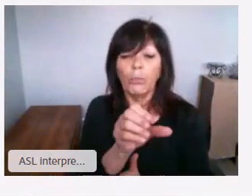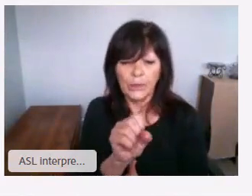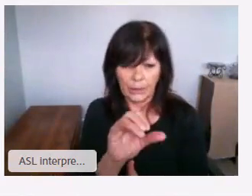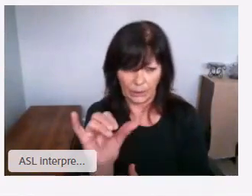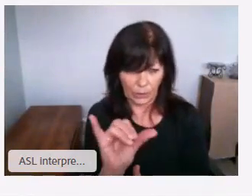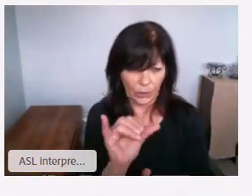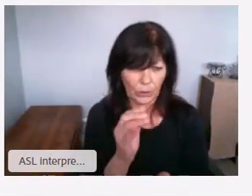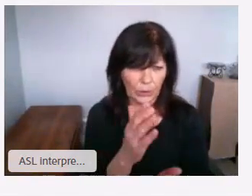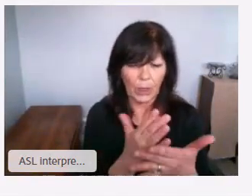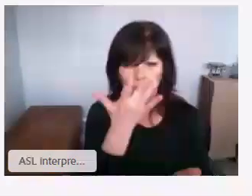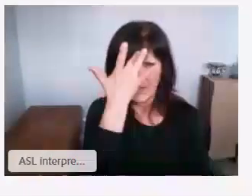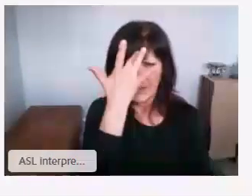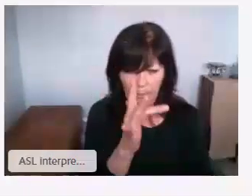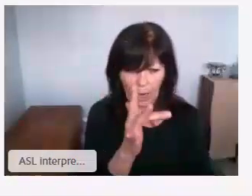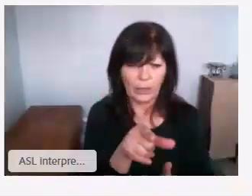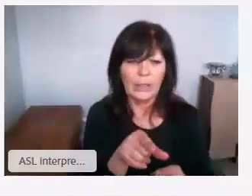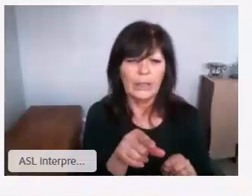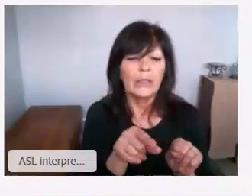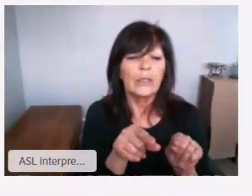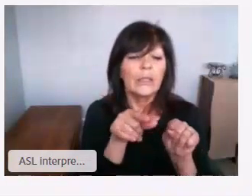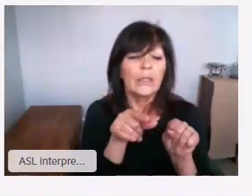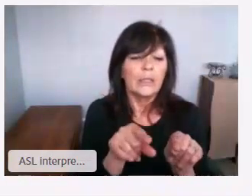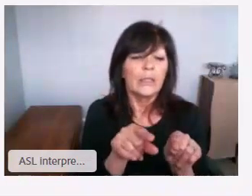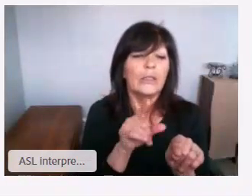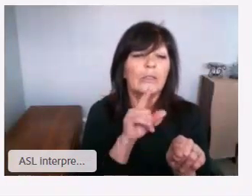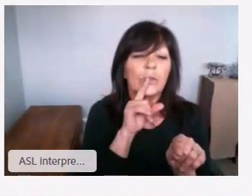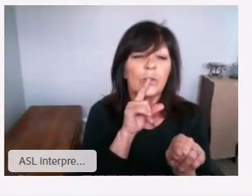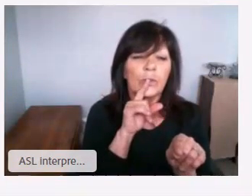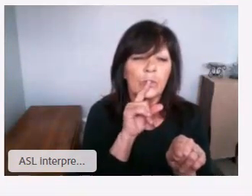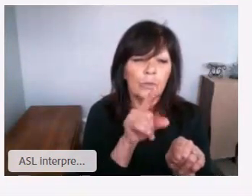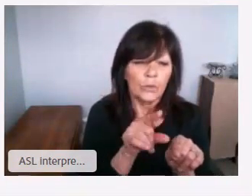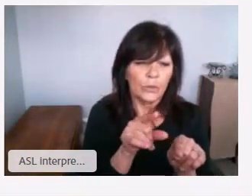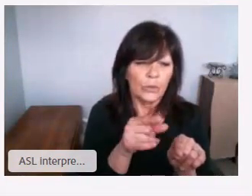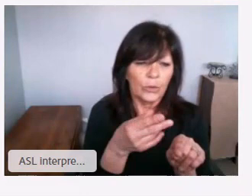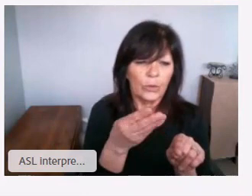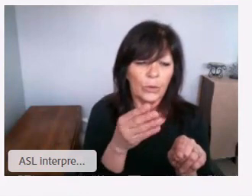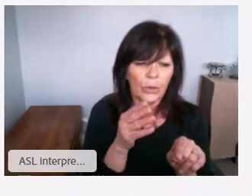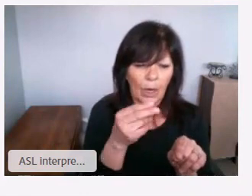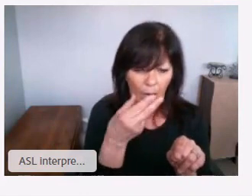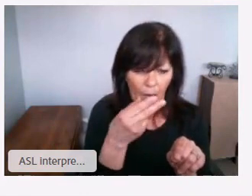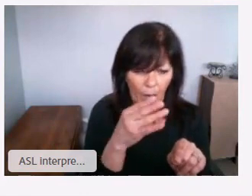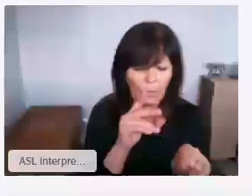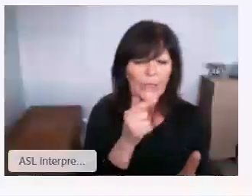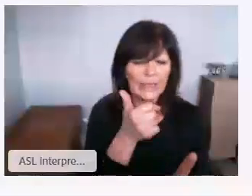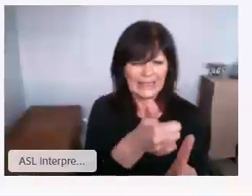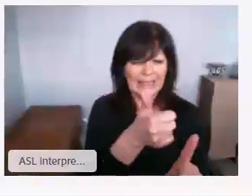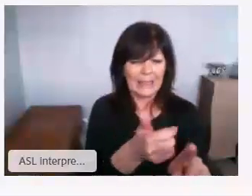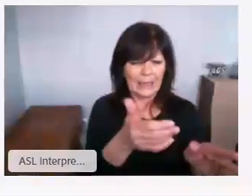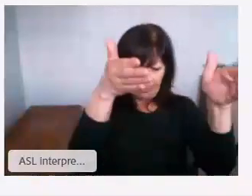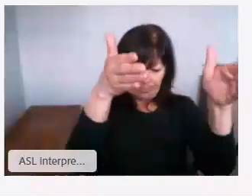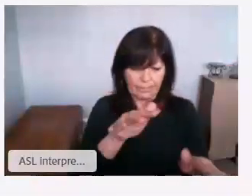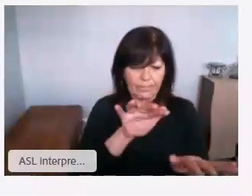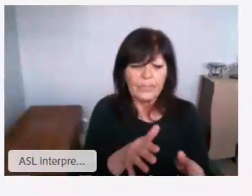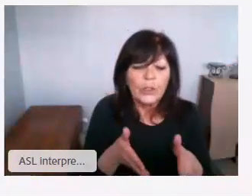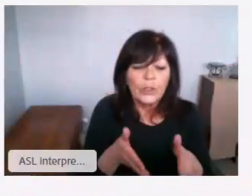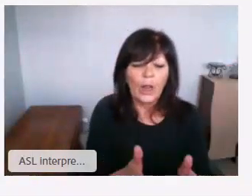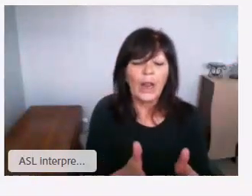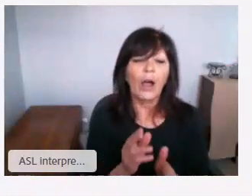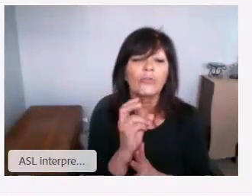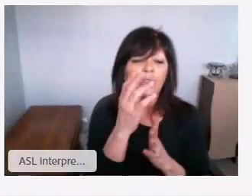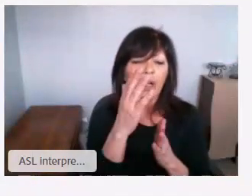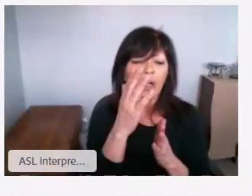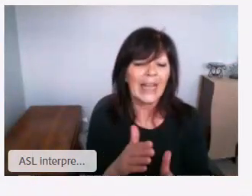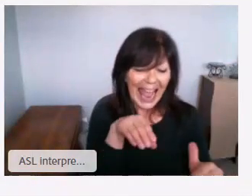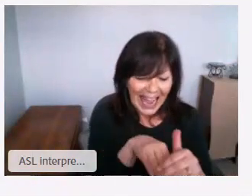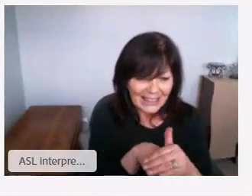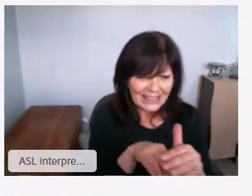smart infrastructure. There'll be two hubs through our project, each with their own kiosk to allow travelers another avenue to access